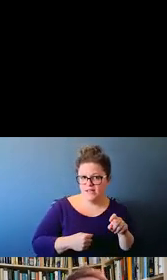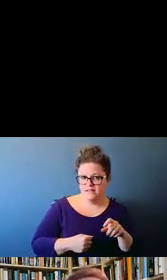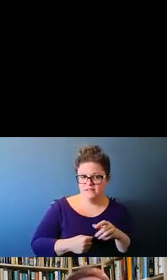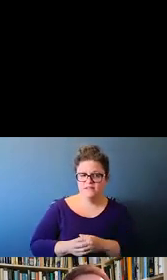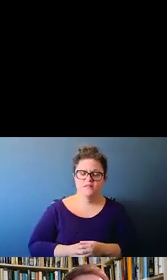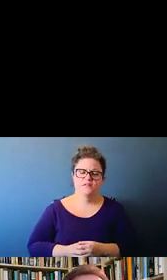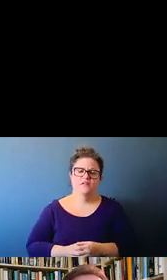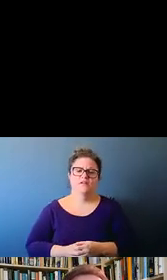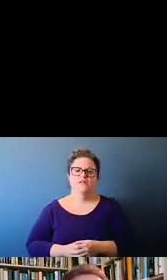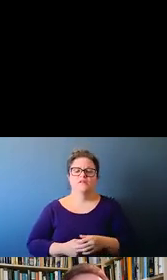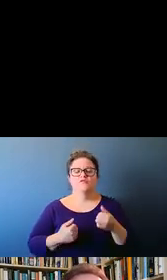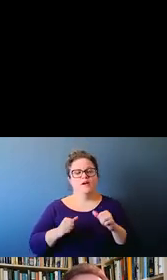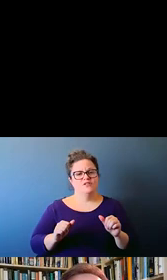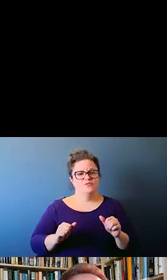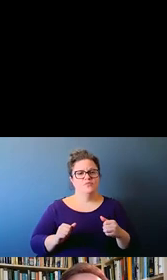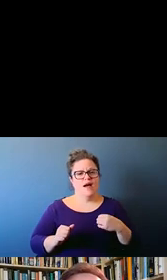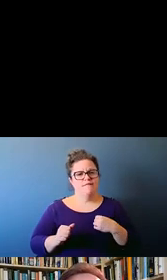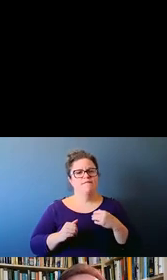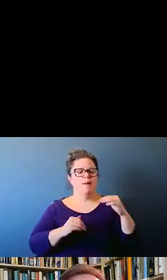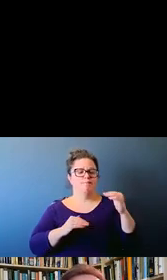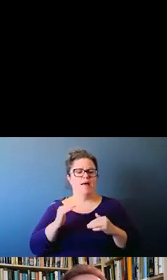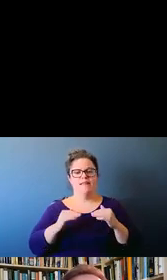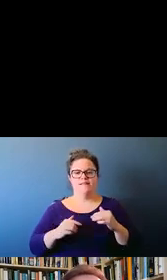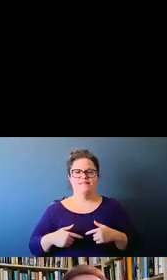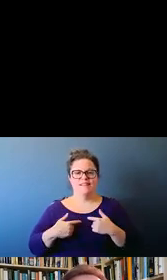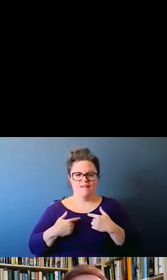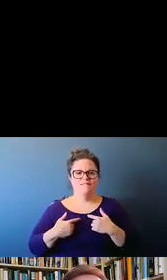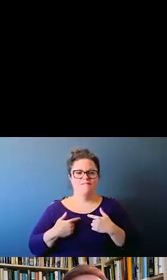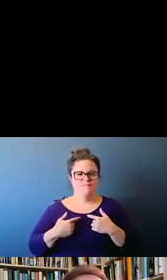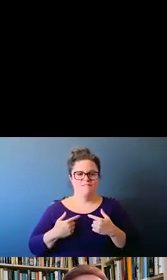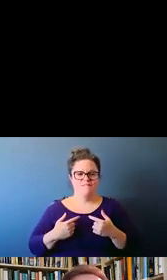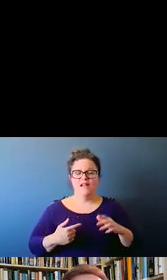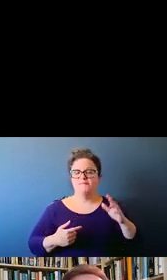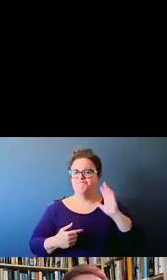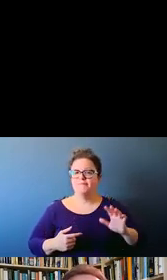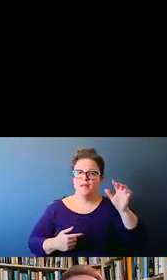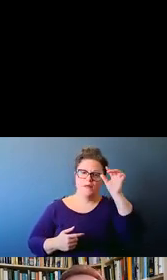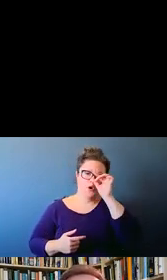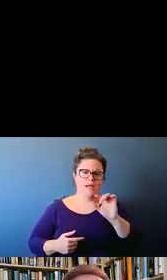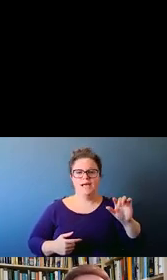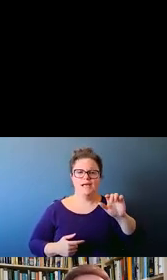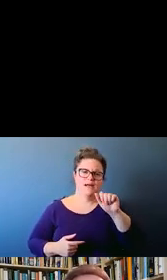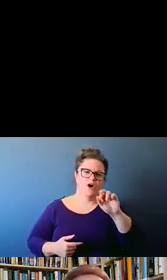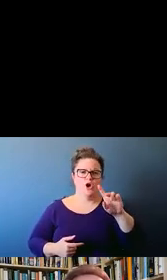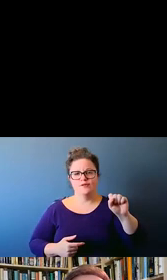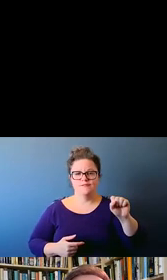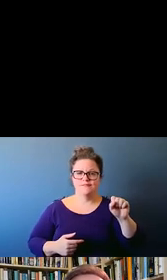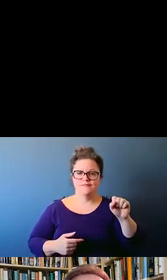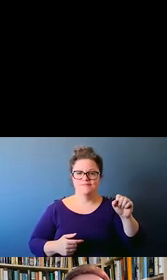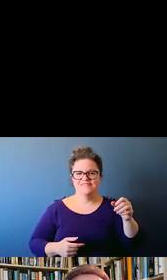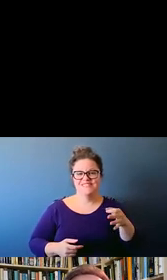and try and live that balanced life that a true arts scholar would have wanted way back in the ancient world.